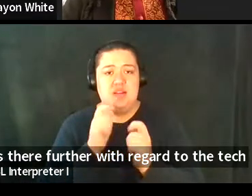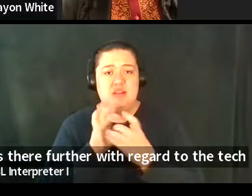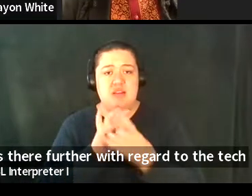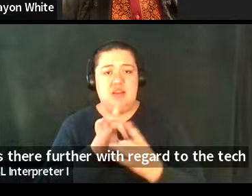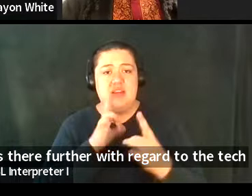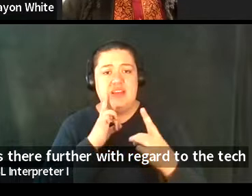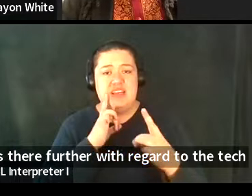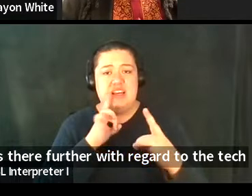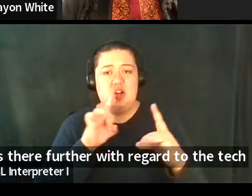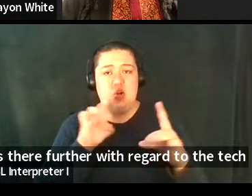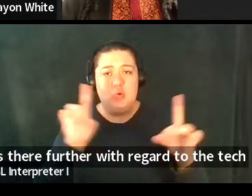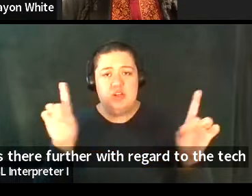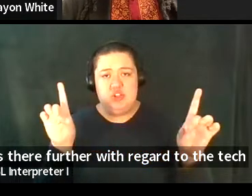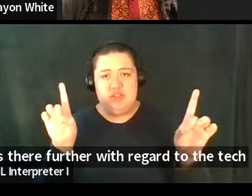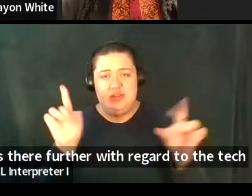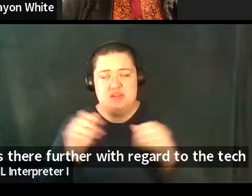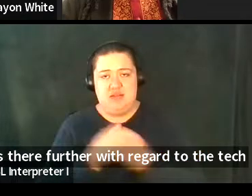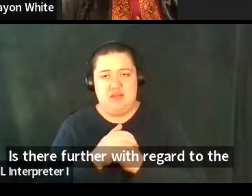declaration?